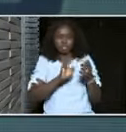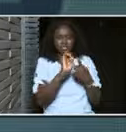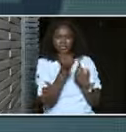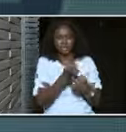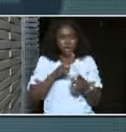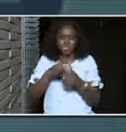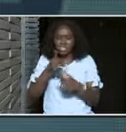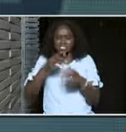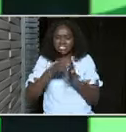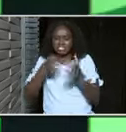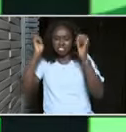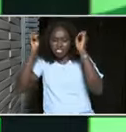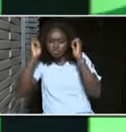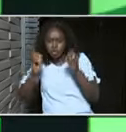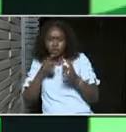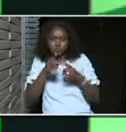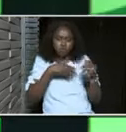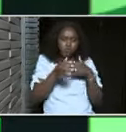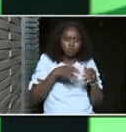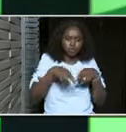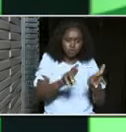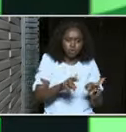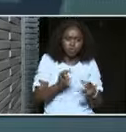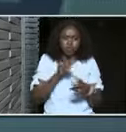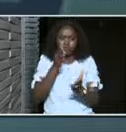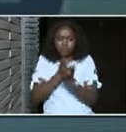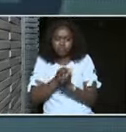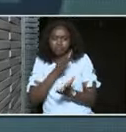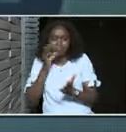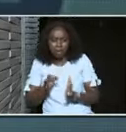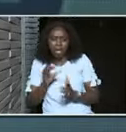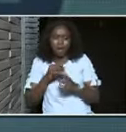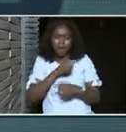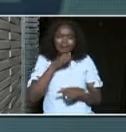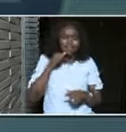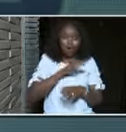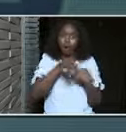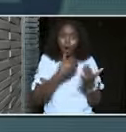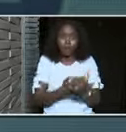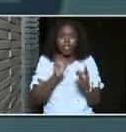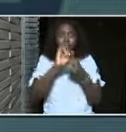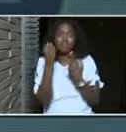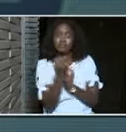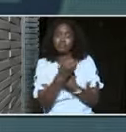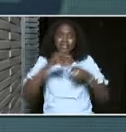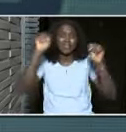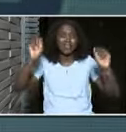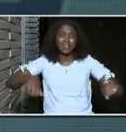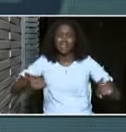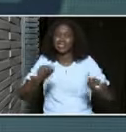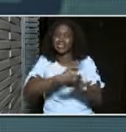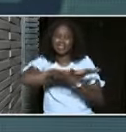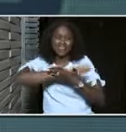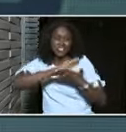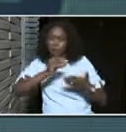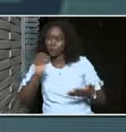you're doing, or you are funding farmers, or you're doing agriculture, all of them, the environment could wipe it out in a short period. You know?